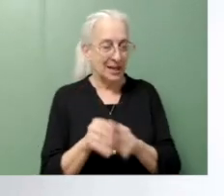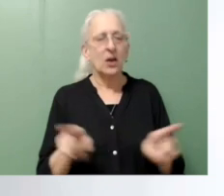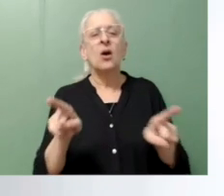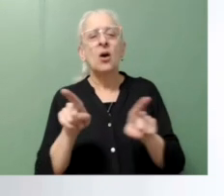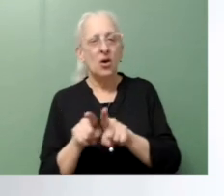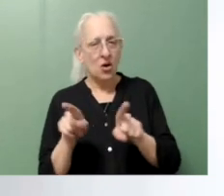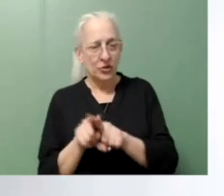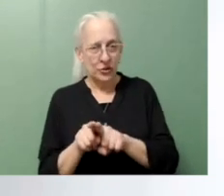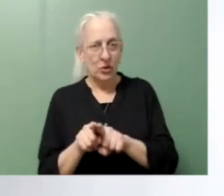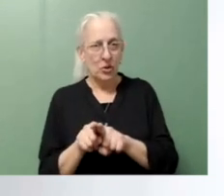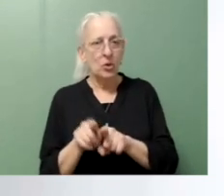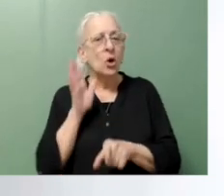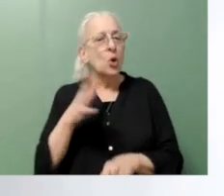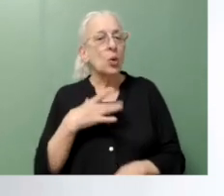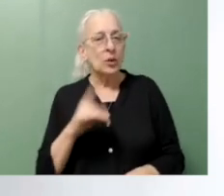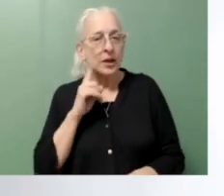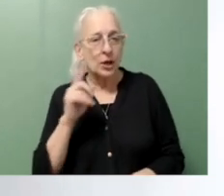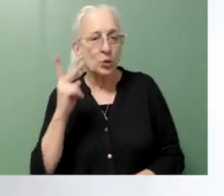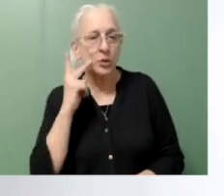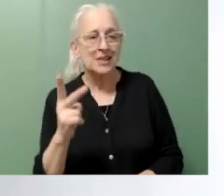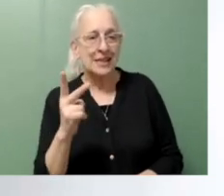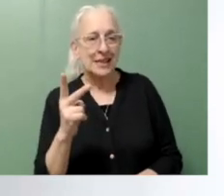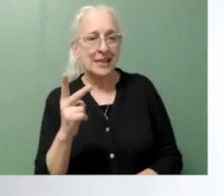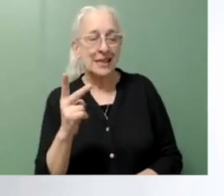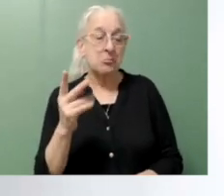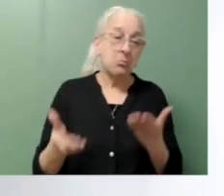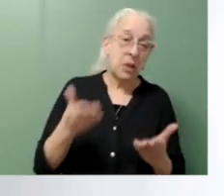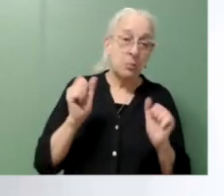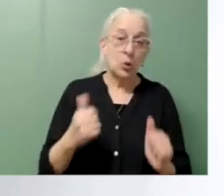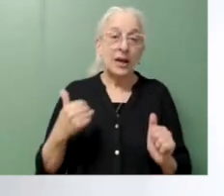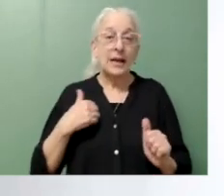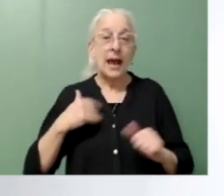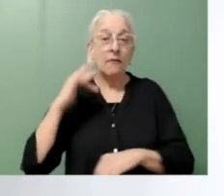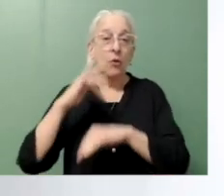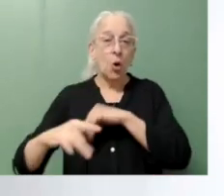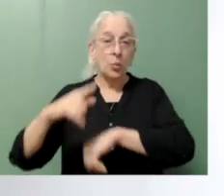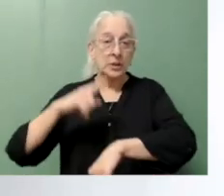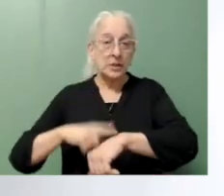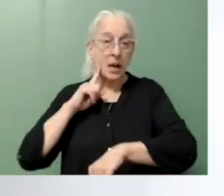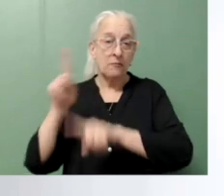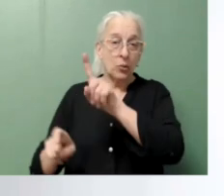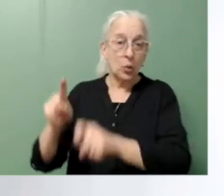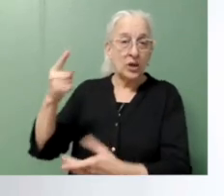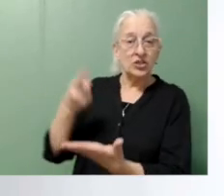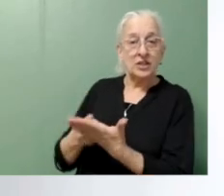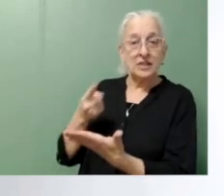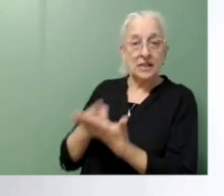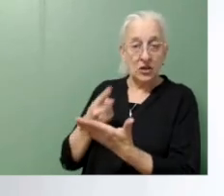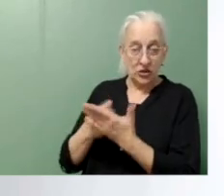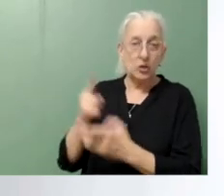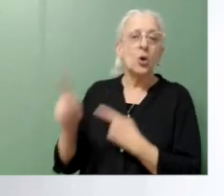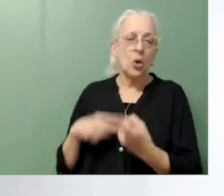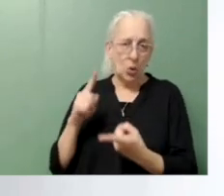Additionally, we'd like to see if we can also hold open time for questions and discussion when we